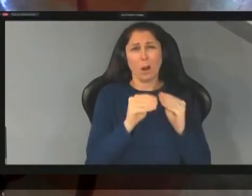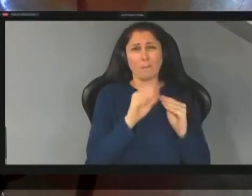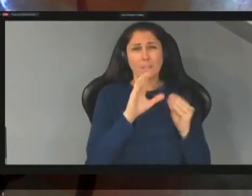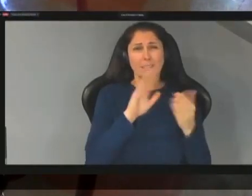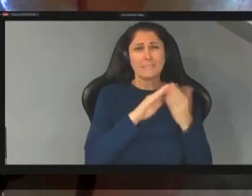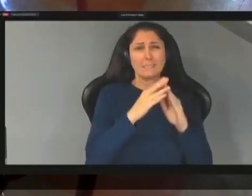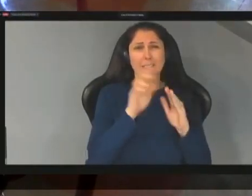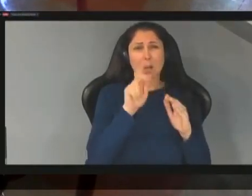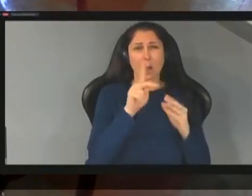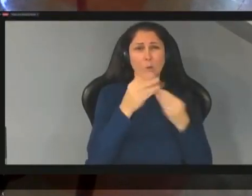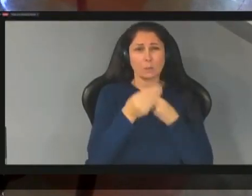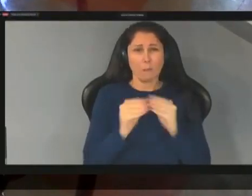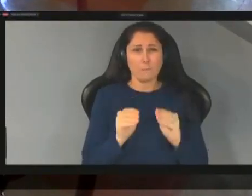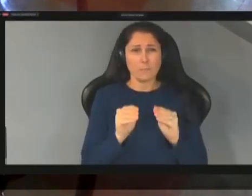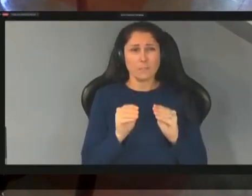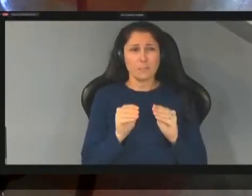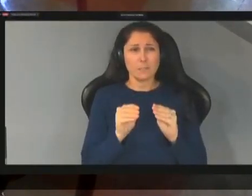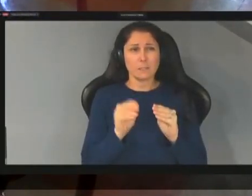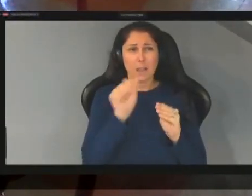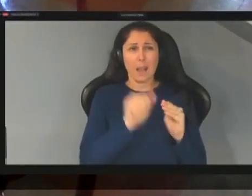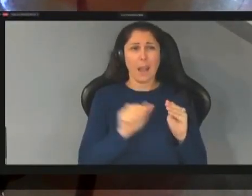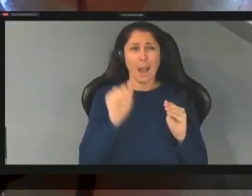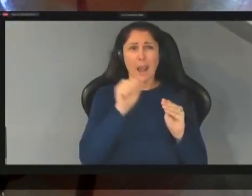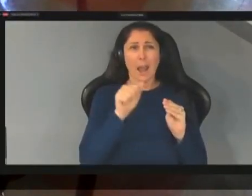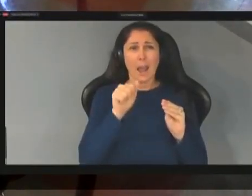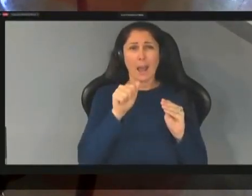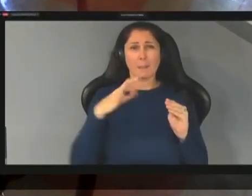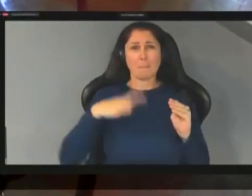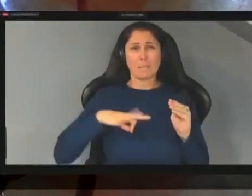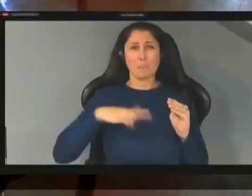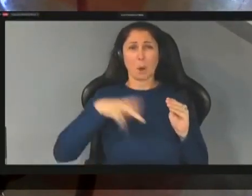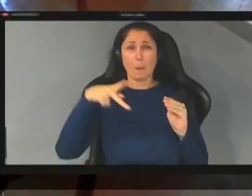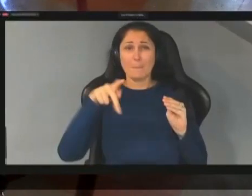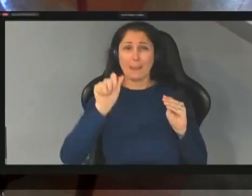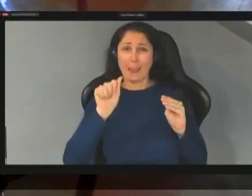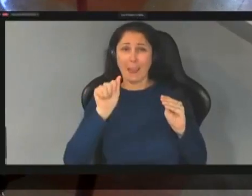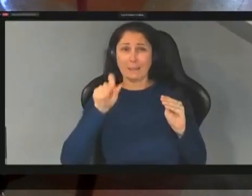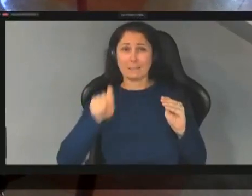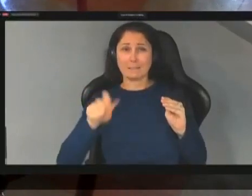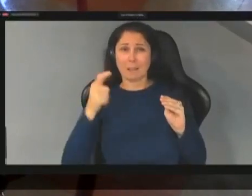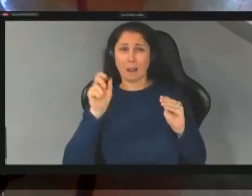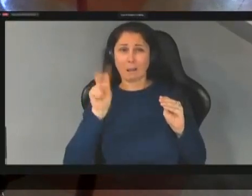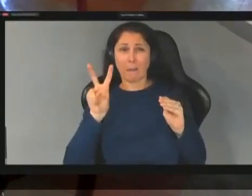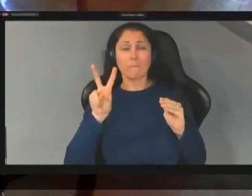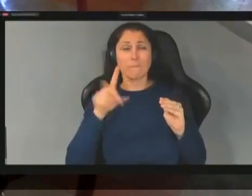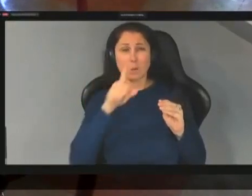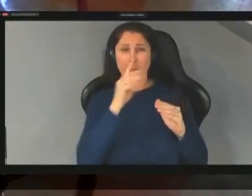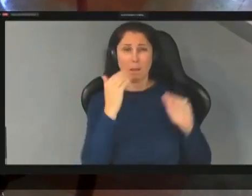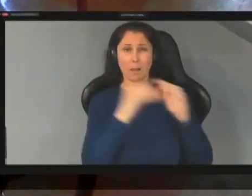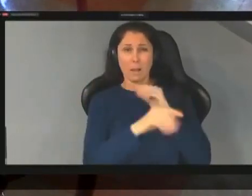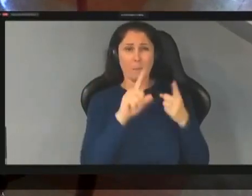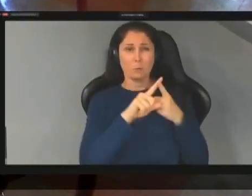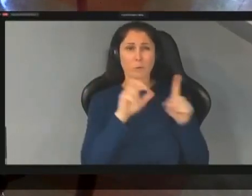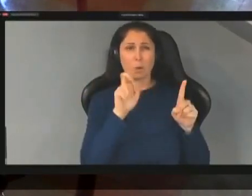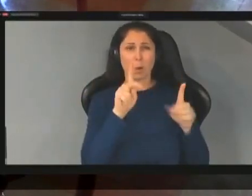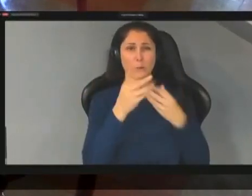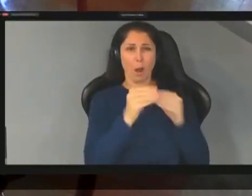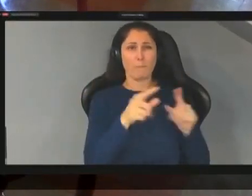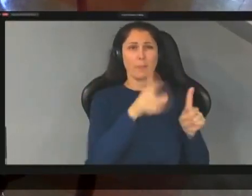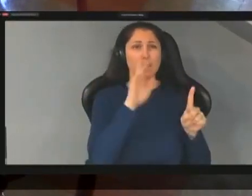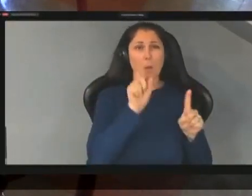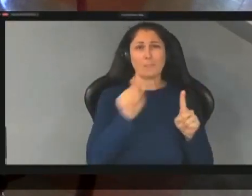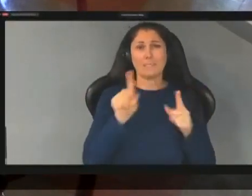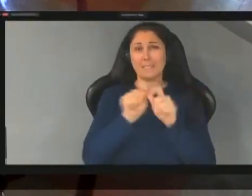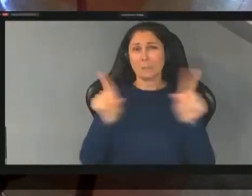Office at pittsburghpa.gov. If you can email to them, to the clerk's office, they'll send it to all members, and we'll